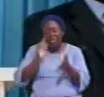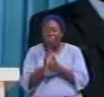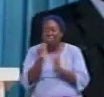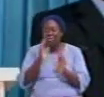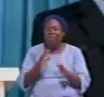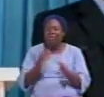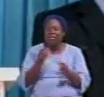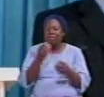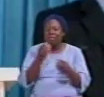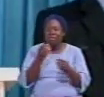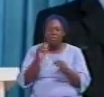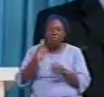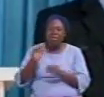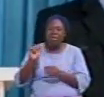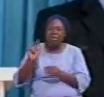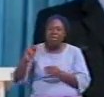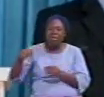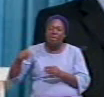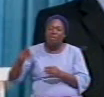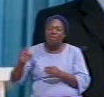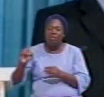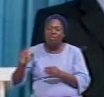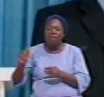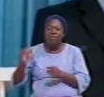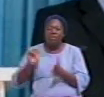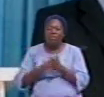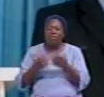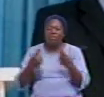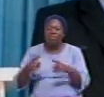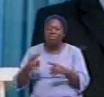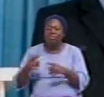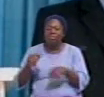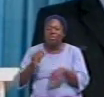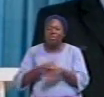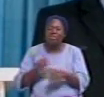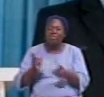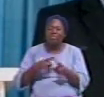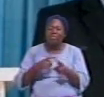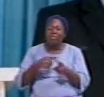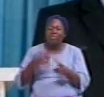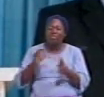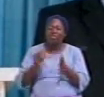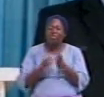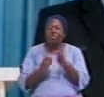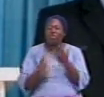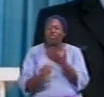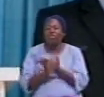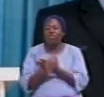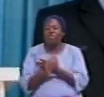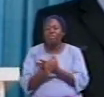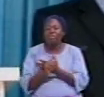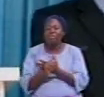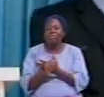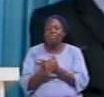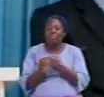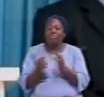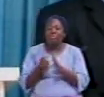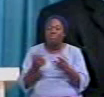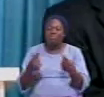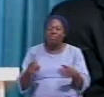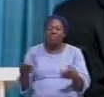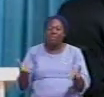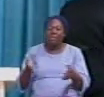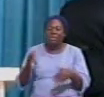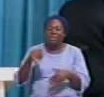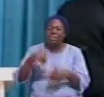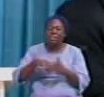1st of October. This will be a Sunday. This will be taking place in our headquarters